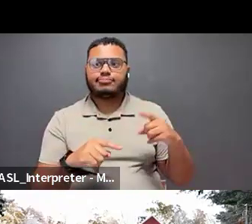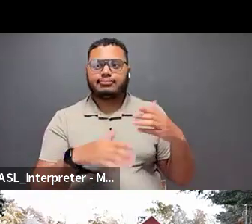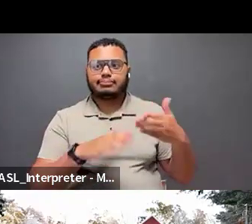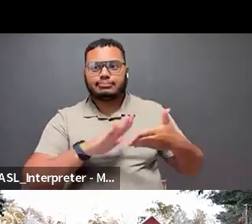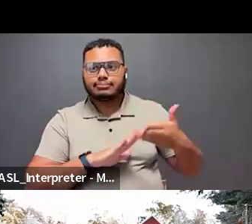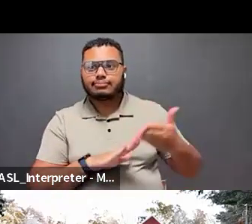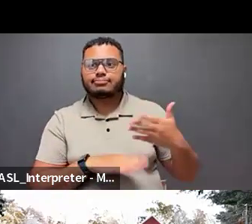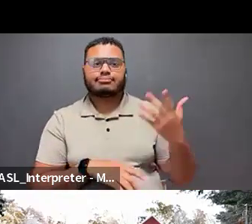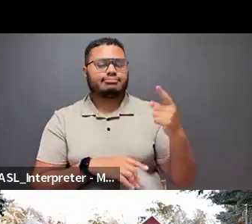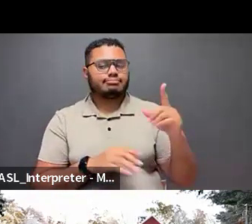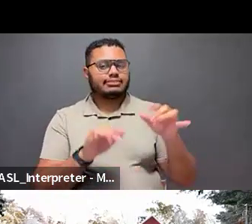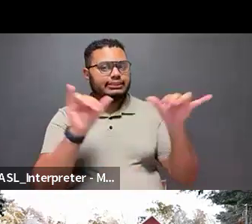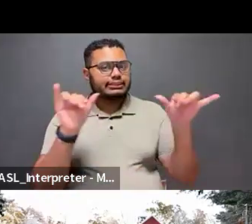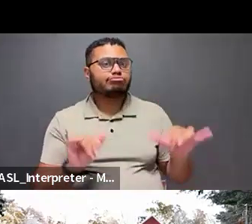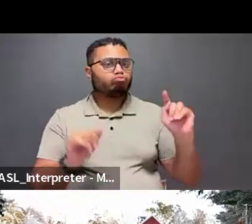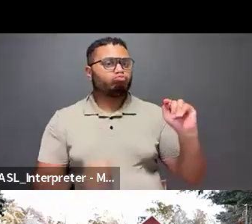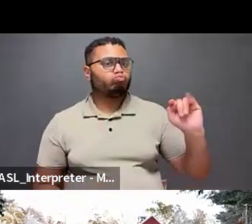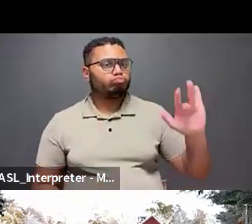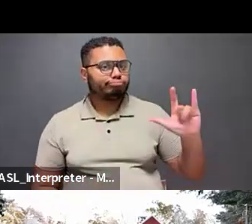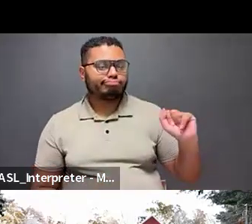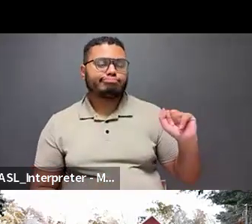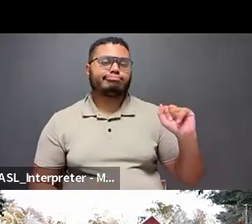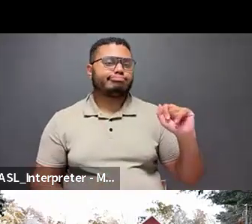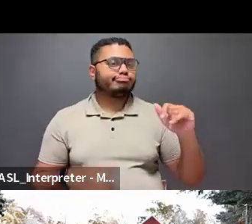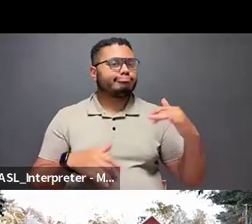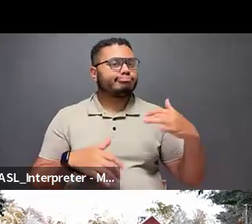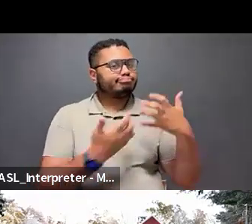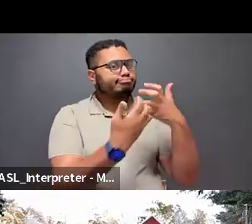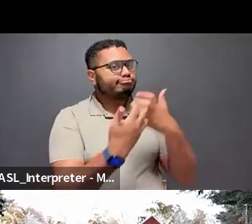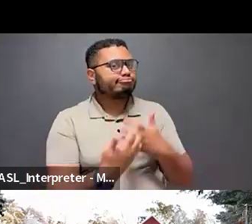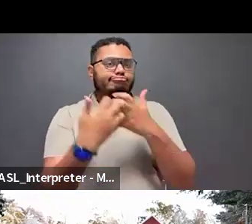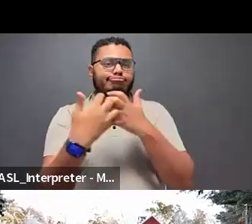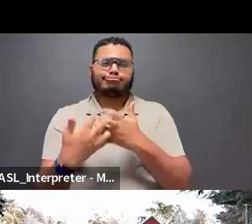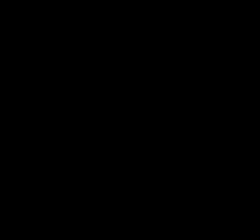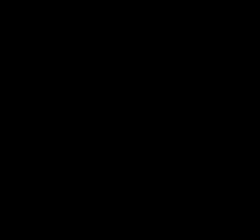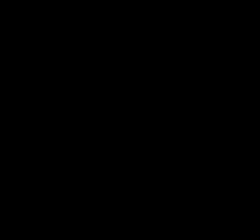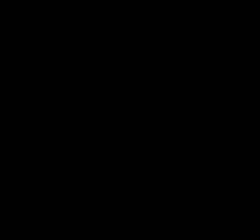maintaining a system of trails that is robust.